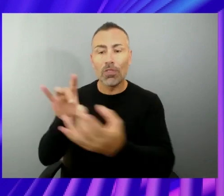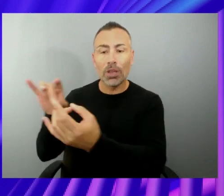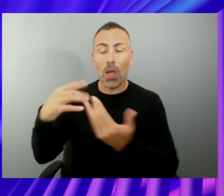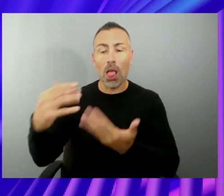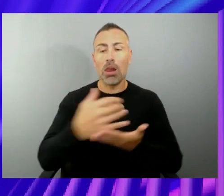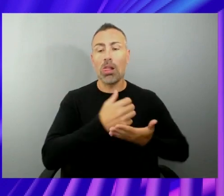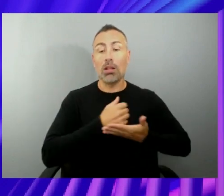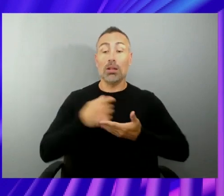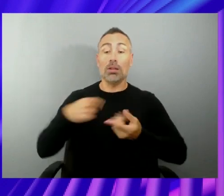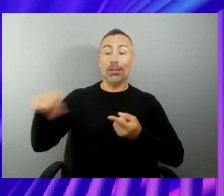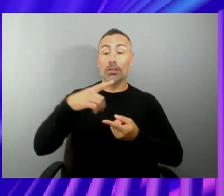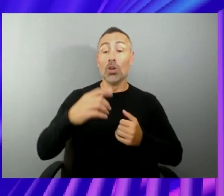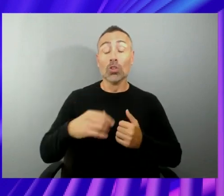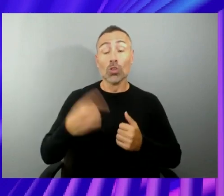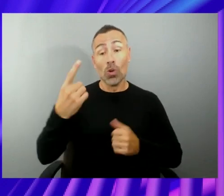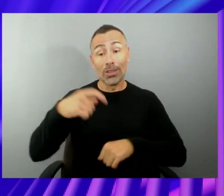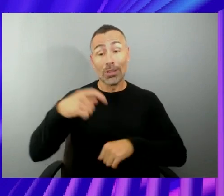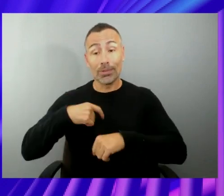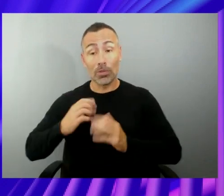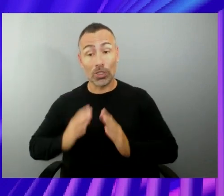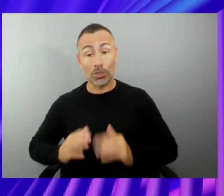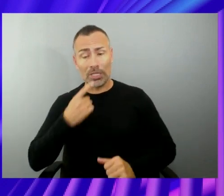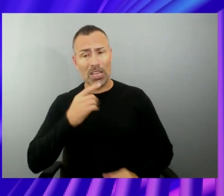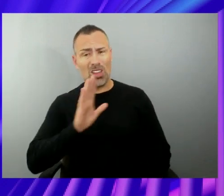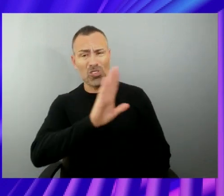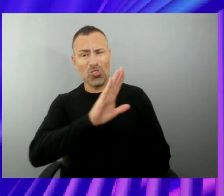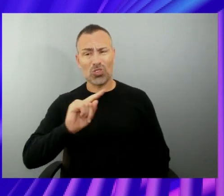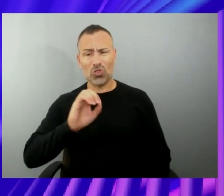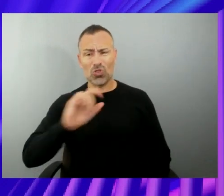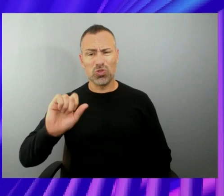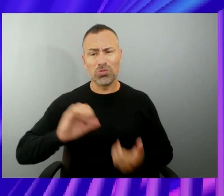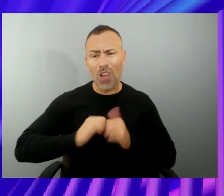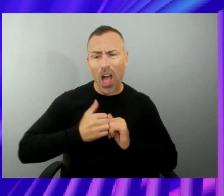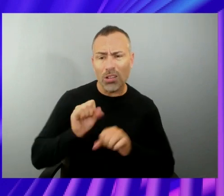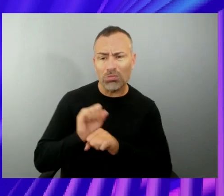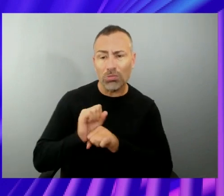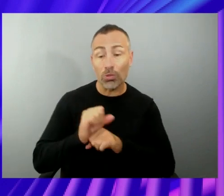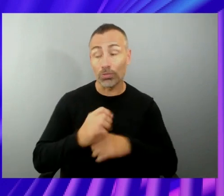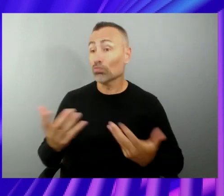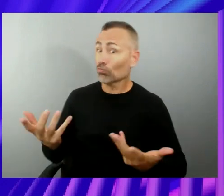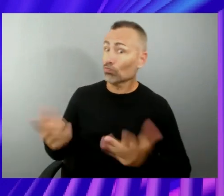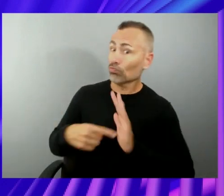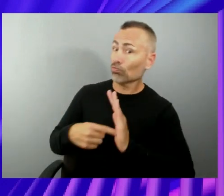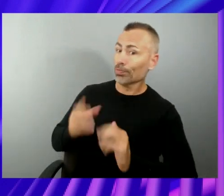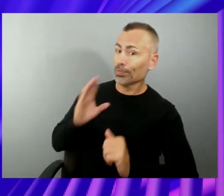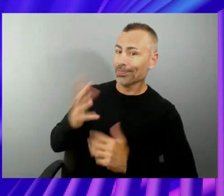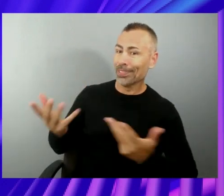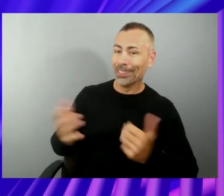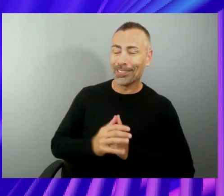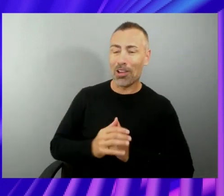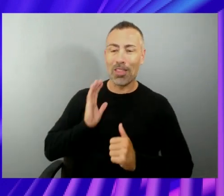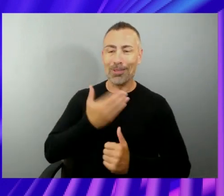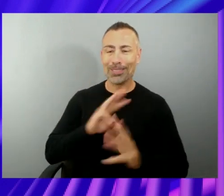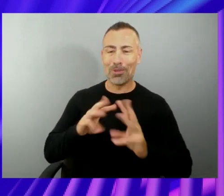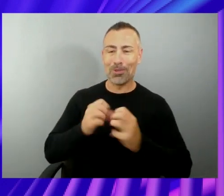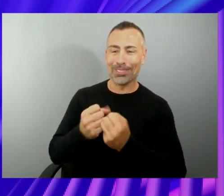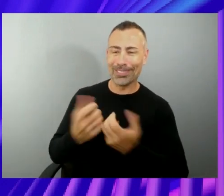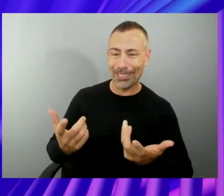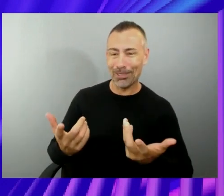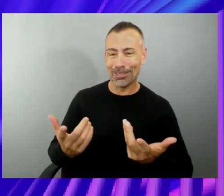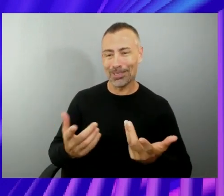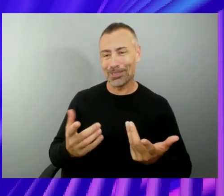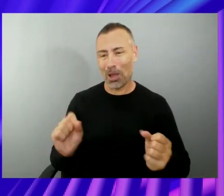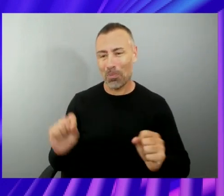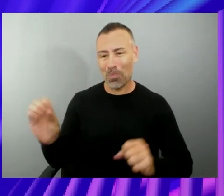customer saying, I want to know how those tools work. Can you show us? And then, voila, magic. Yeah.